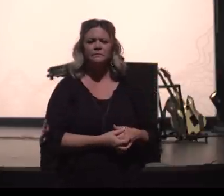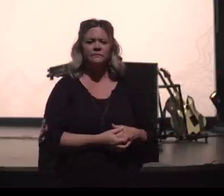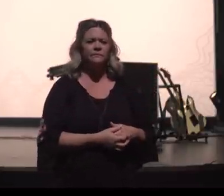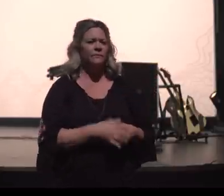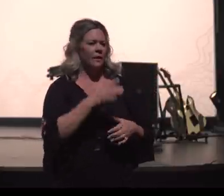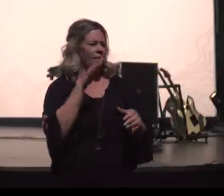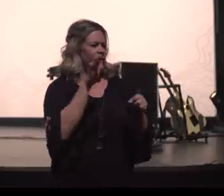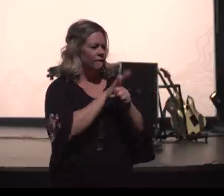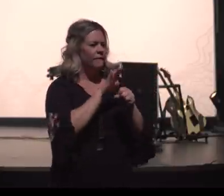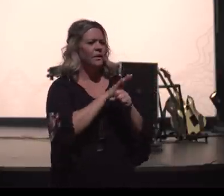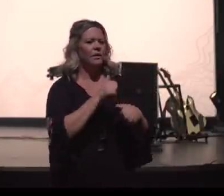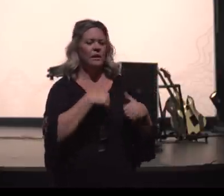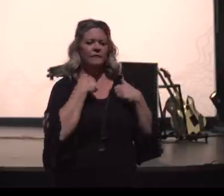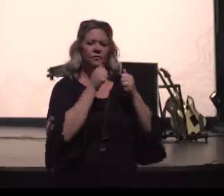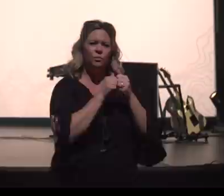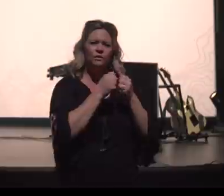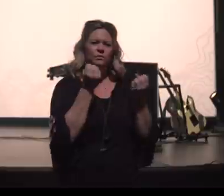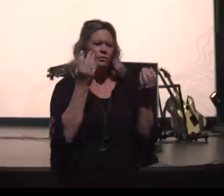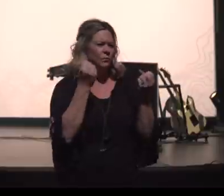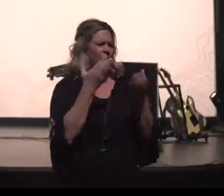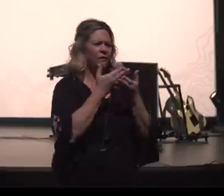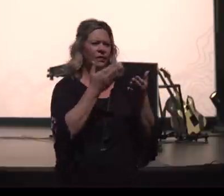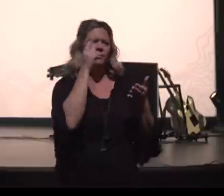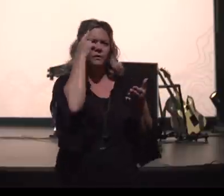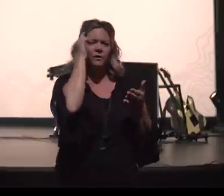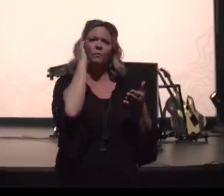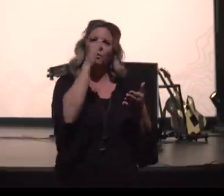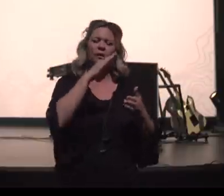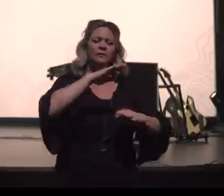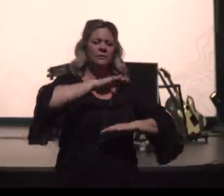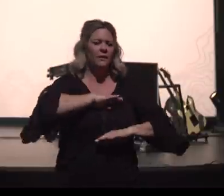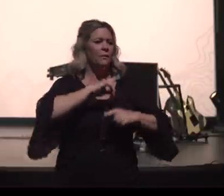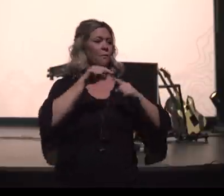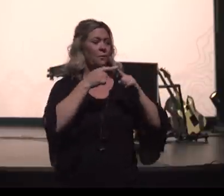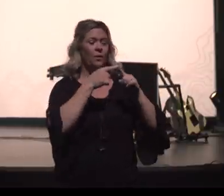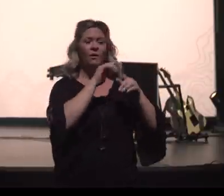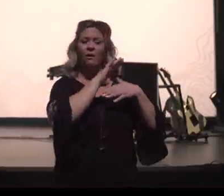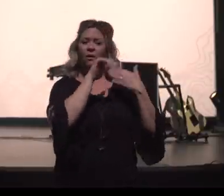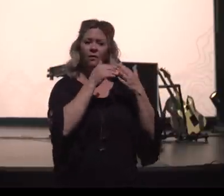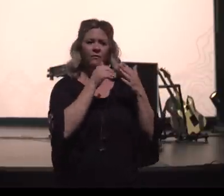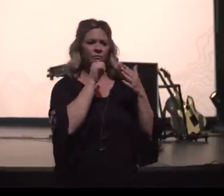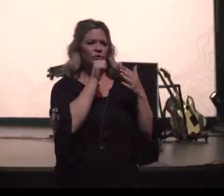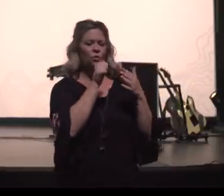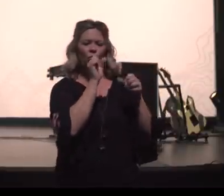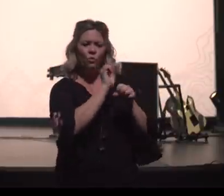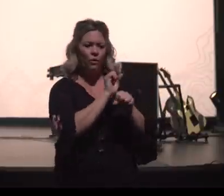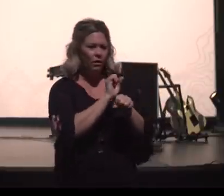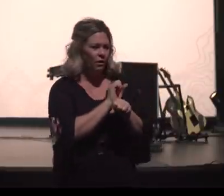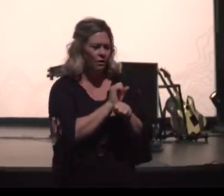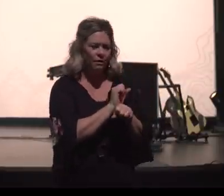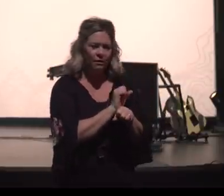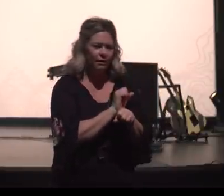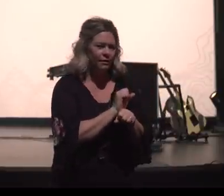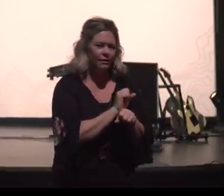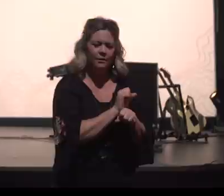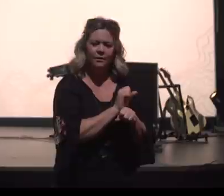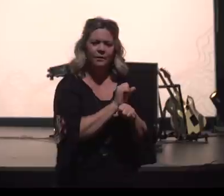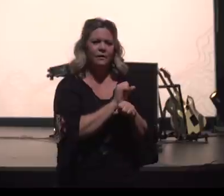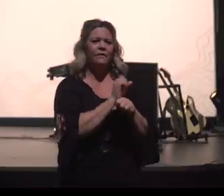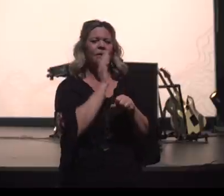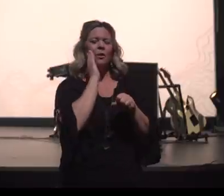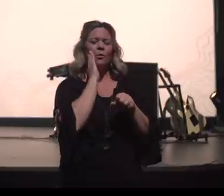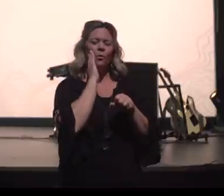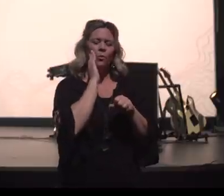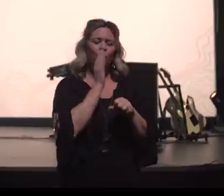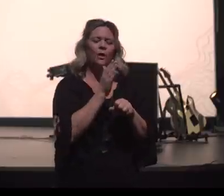We're filling our lives with all sorts of things we think are gonna gratify, and when none of those work, which by the way, every single one of those will put you